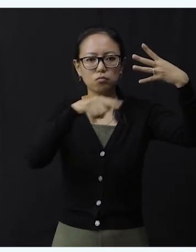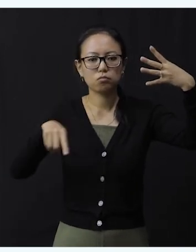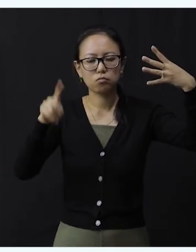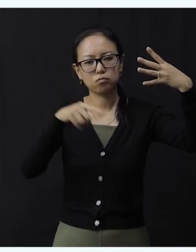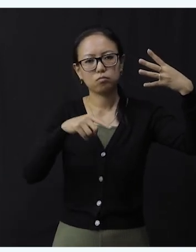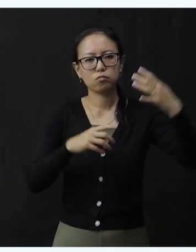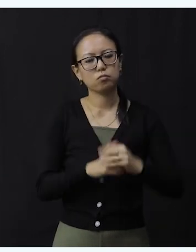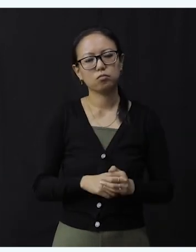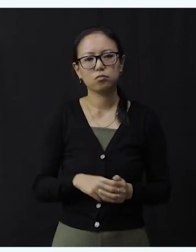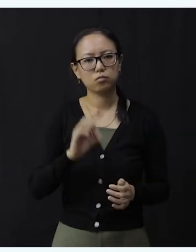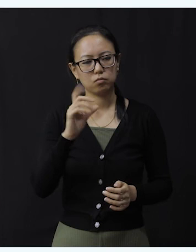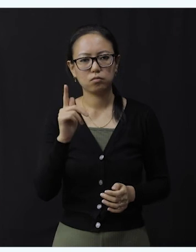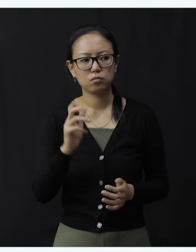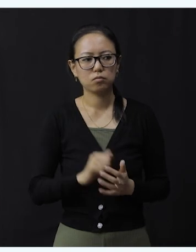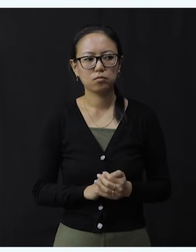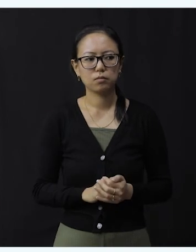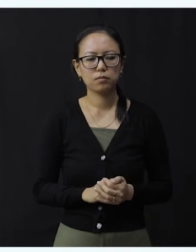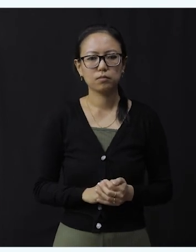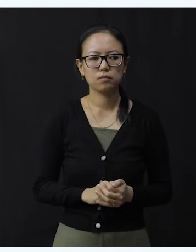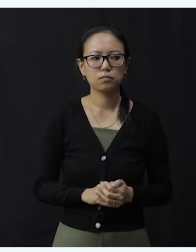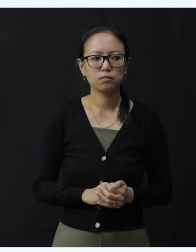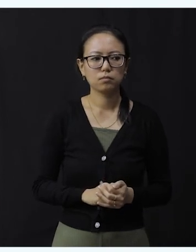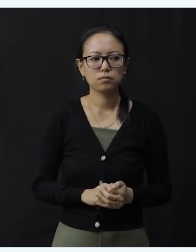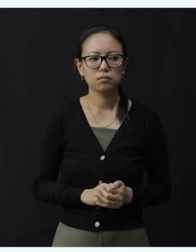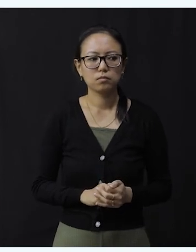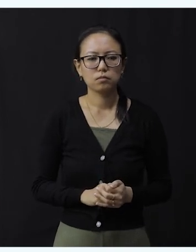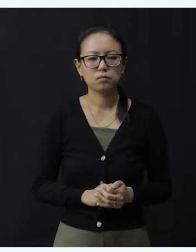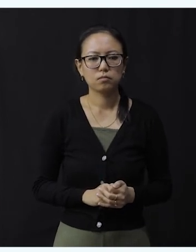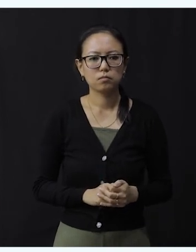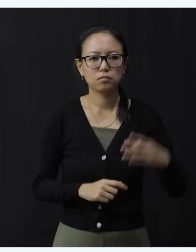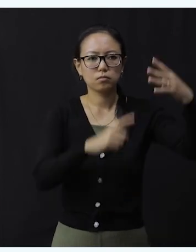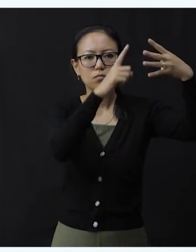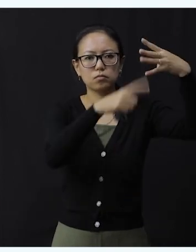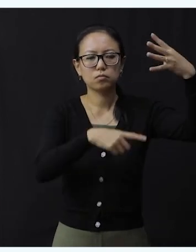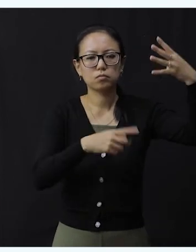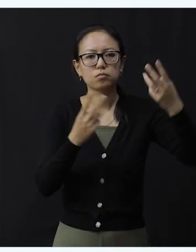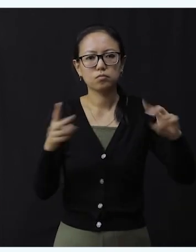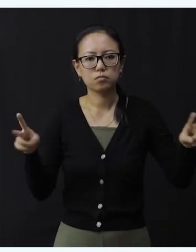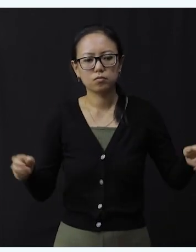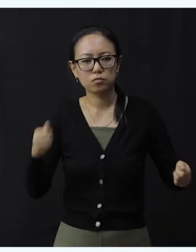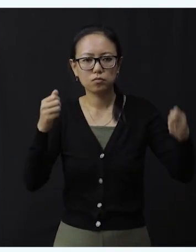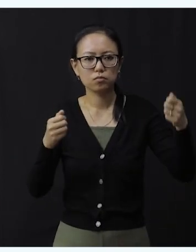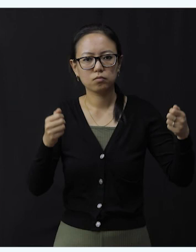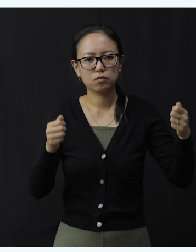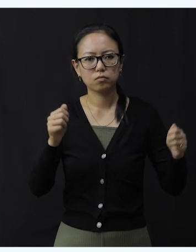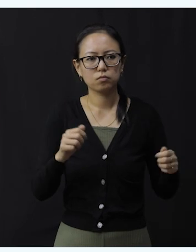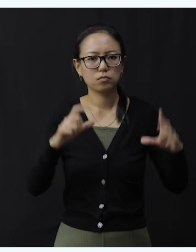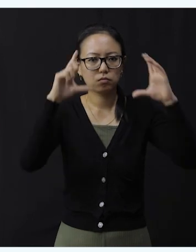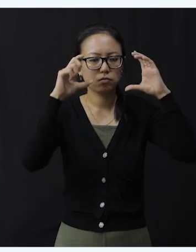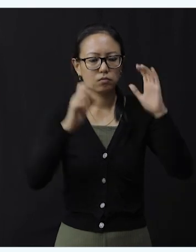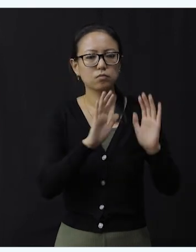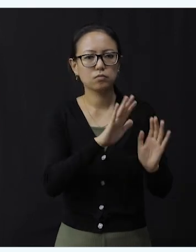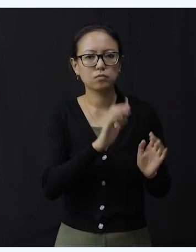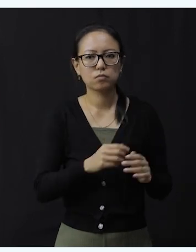is a picture of a vehicles, and then another row is a names of a vehicle. So the first one